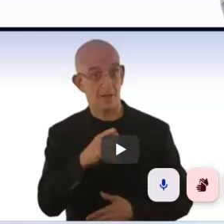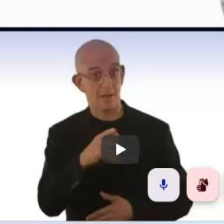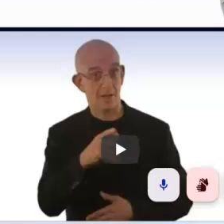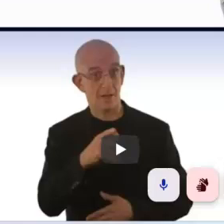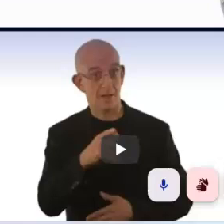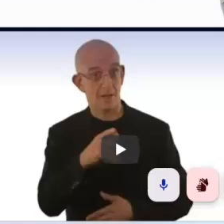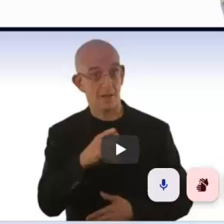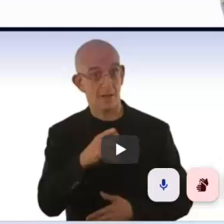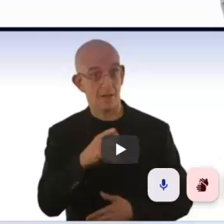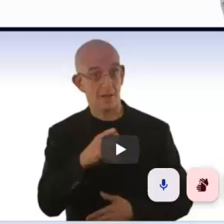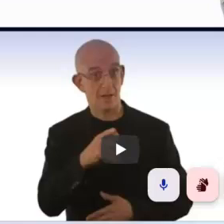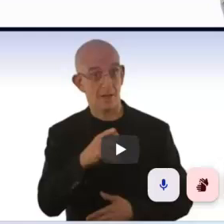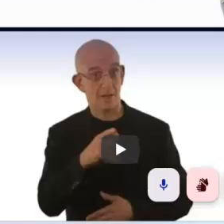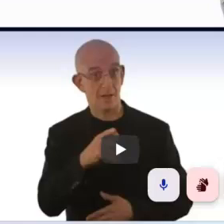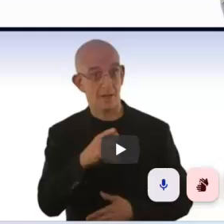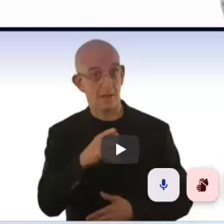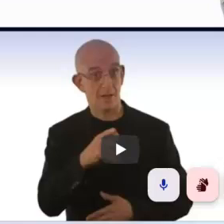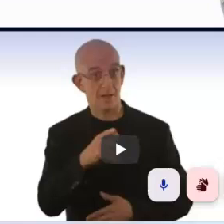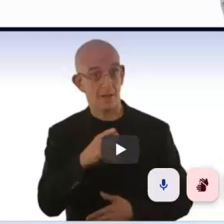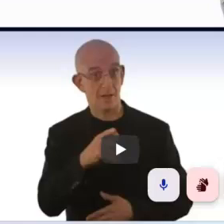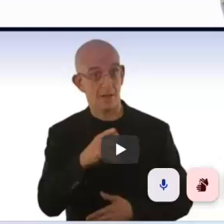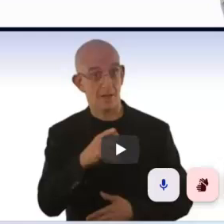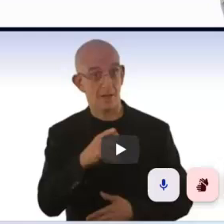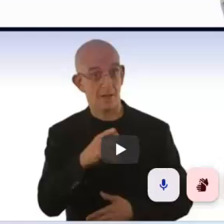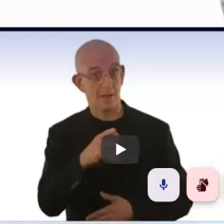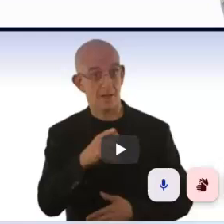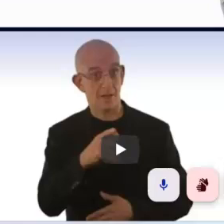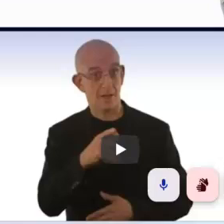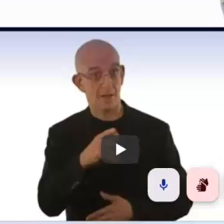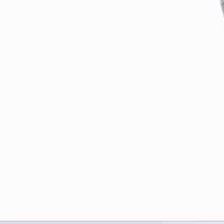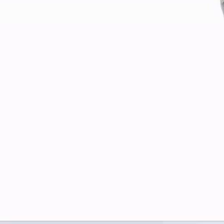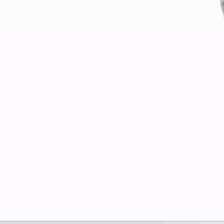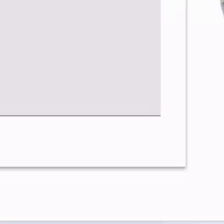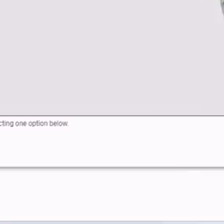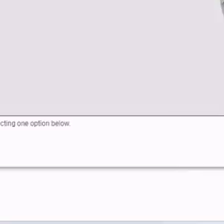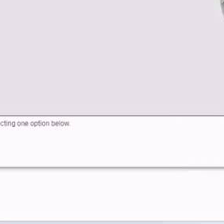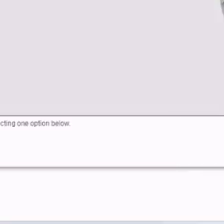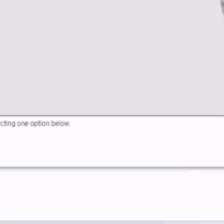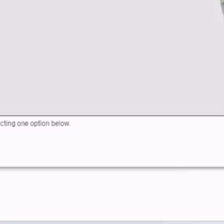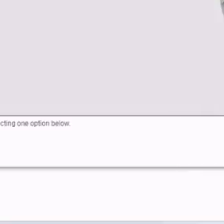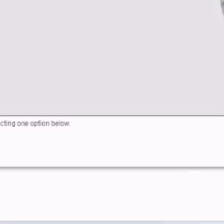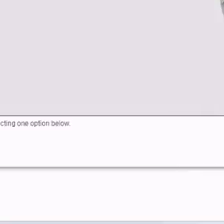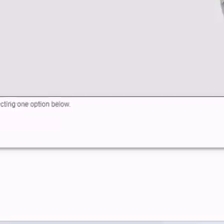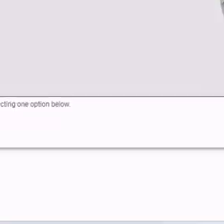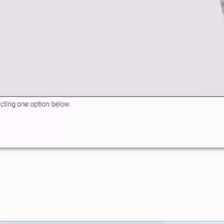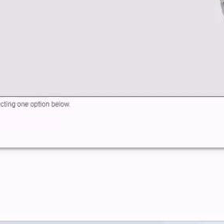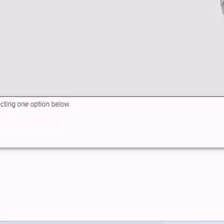We can now test how the sign language videos are working. If we go into the test mode